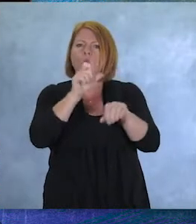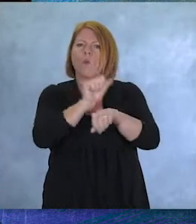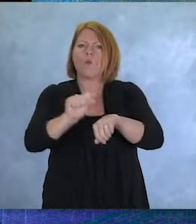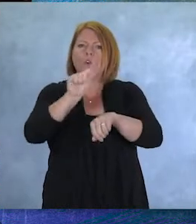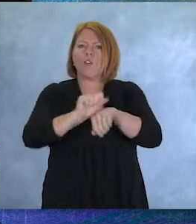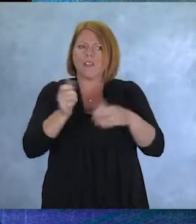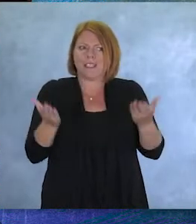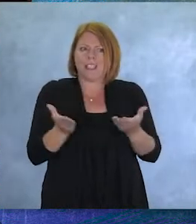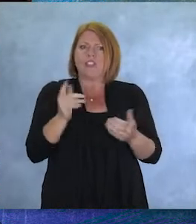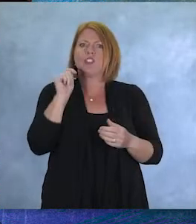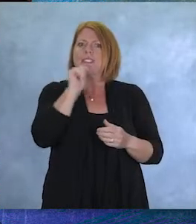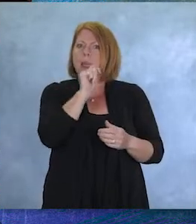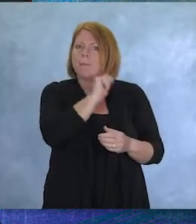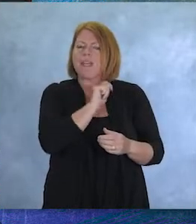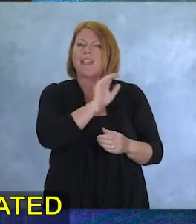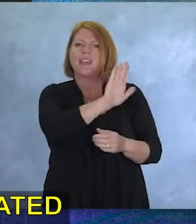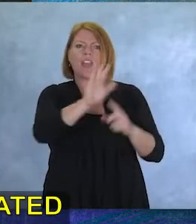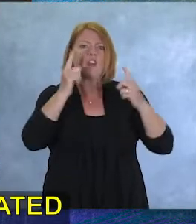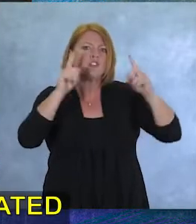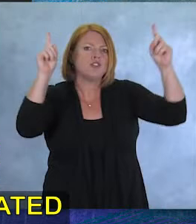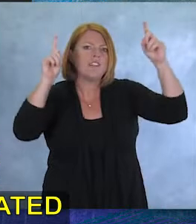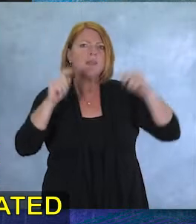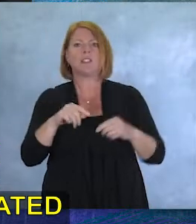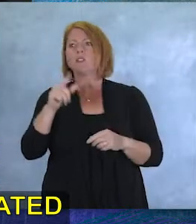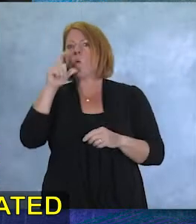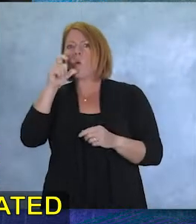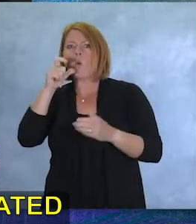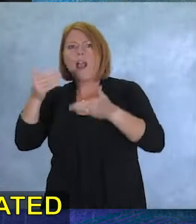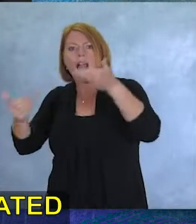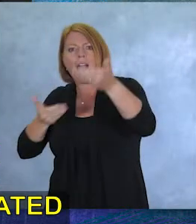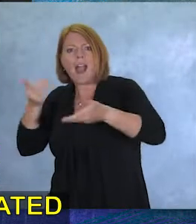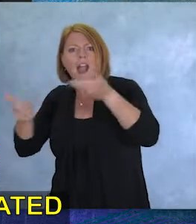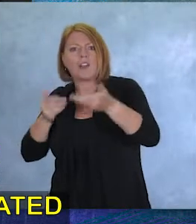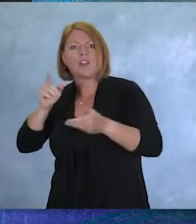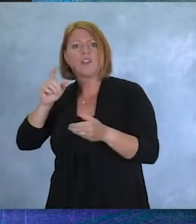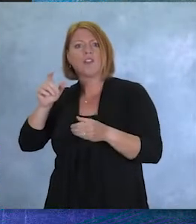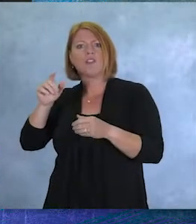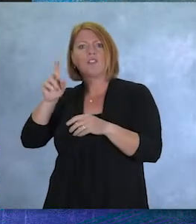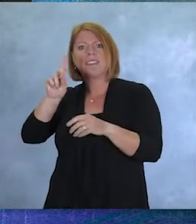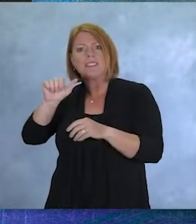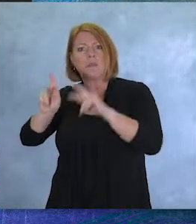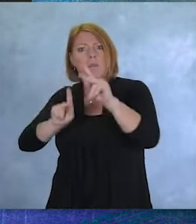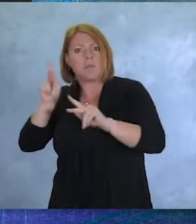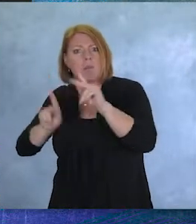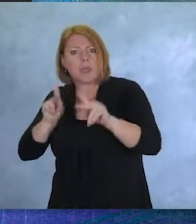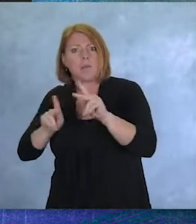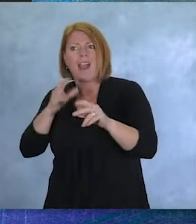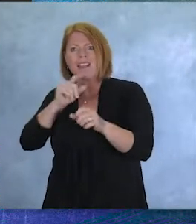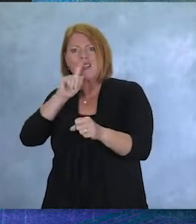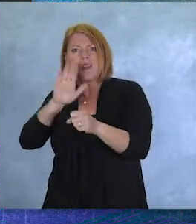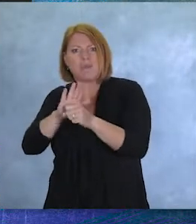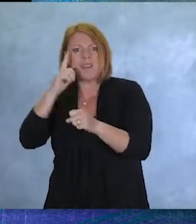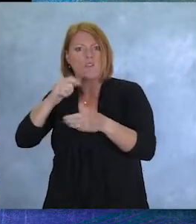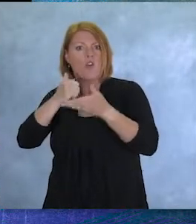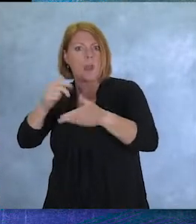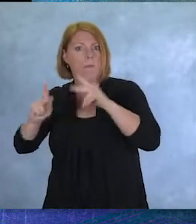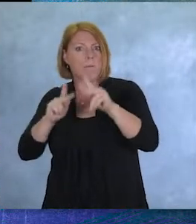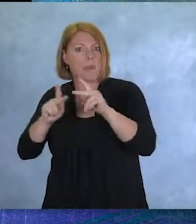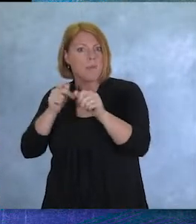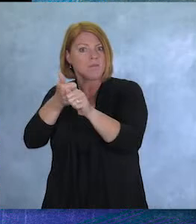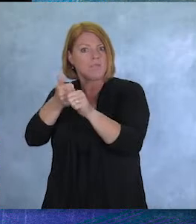Tempe residents with disabilities, employers who have demonstrated a strong commitment to employment of people with disabilities,